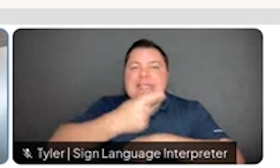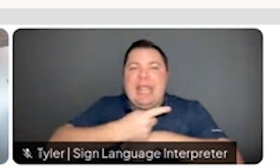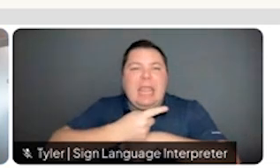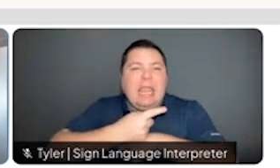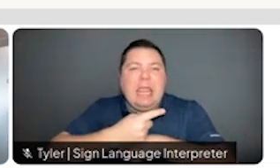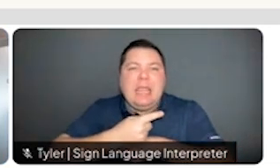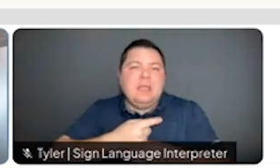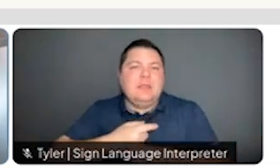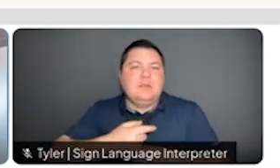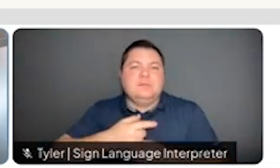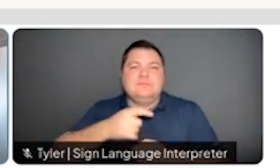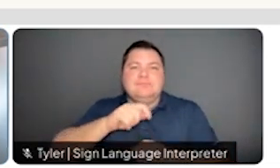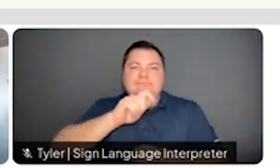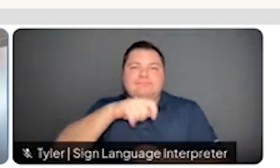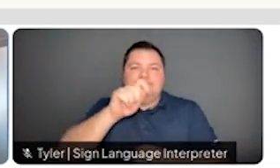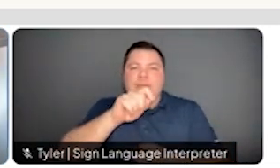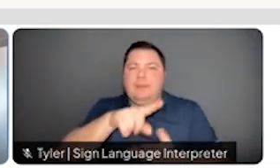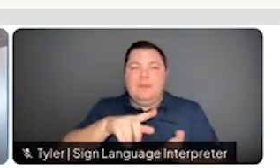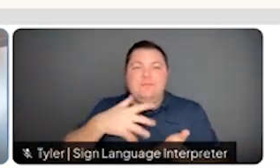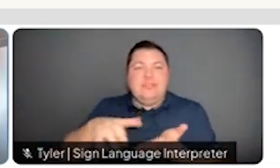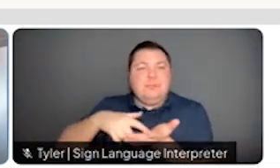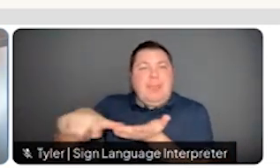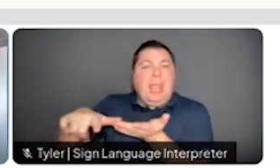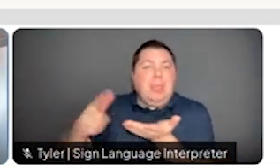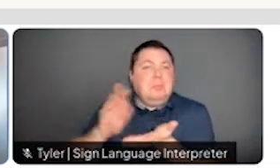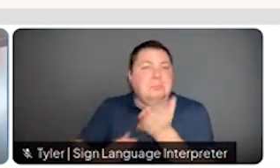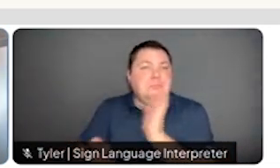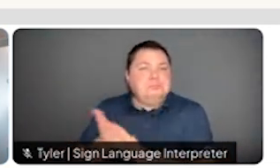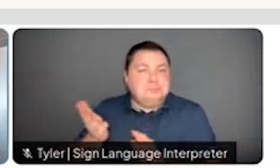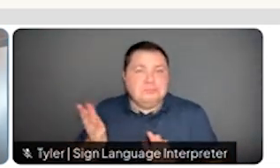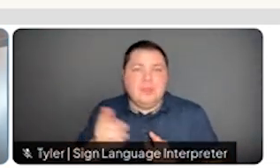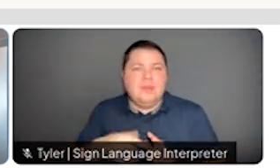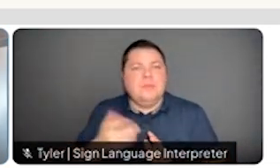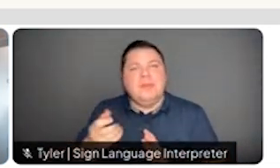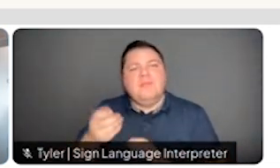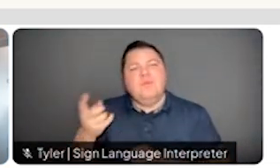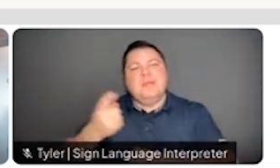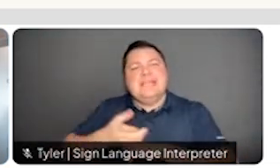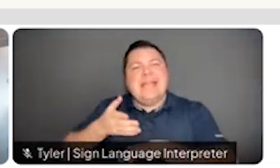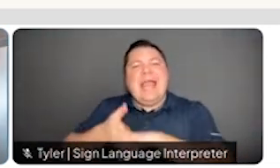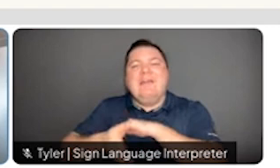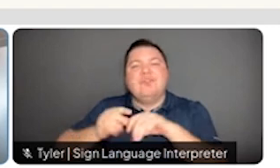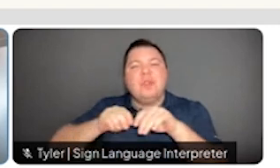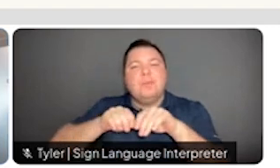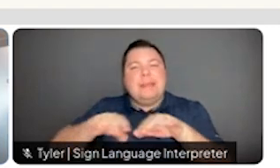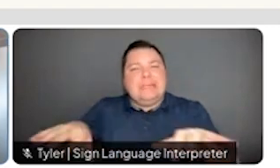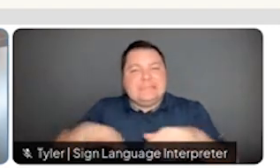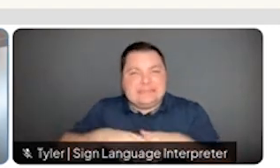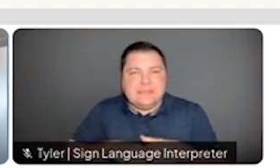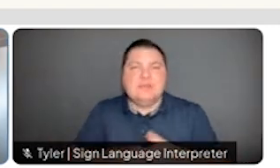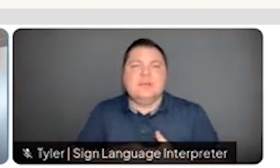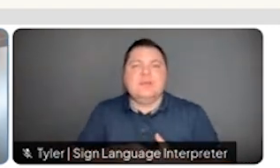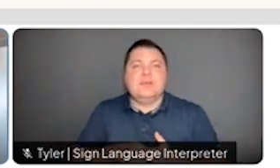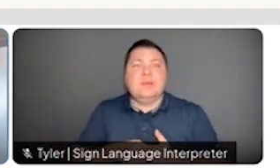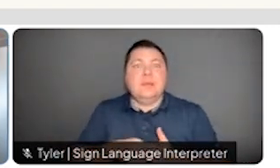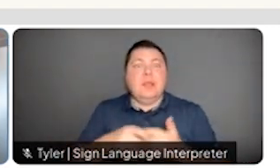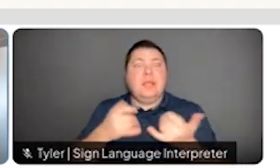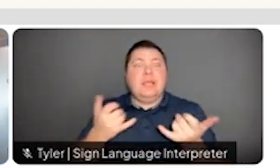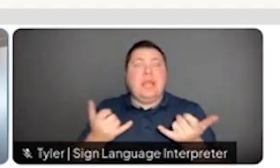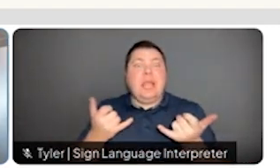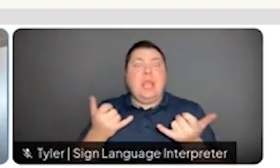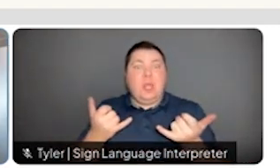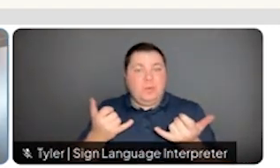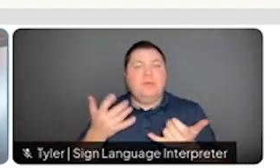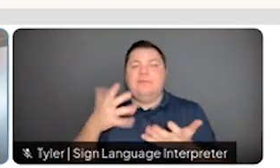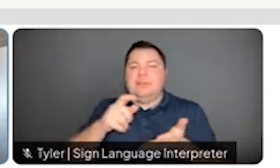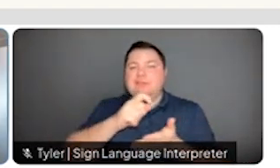you are marking the holders as paid. So let's choose a date a couple of days after the release. And at this point, the payment has been marked paid